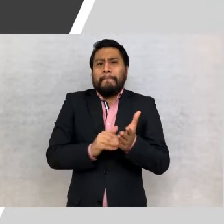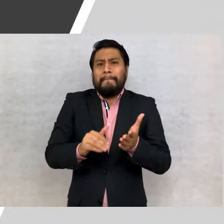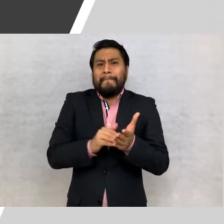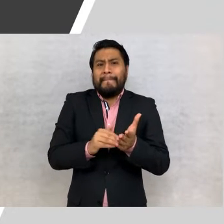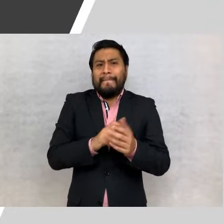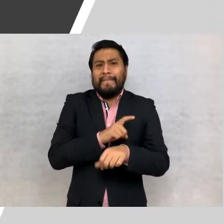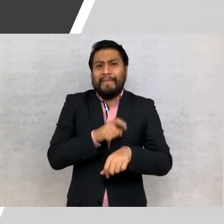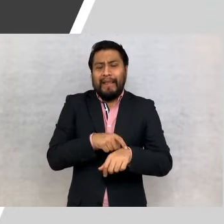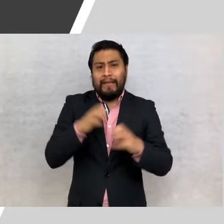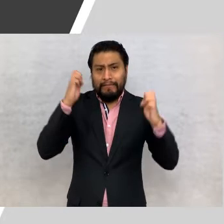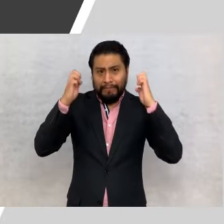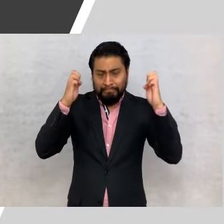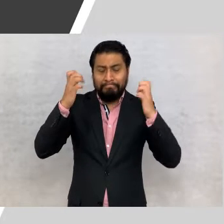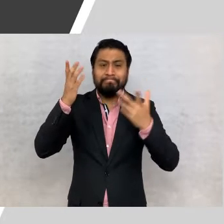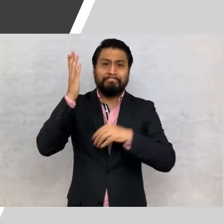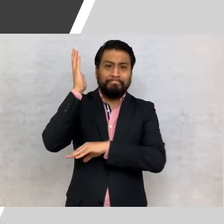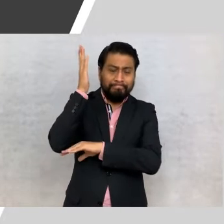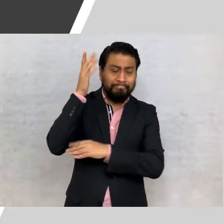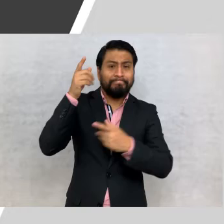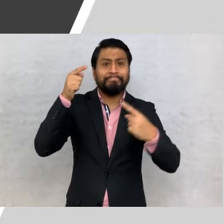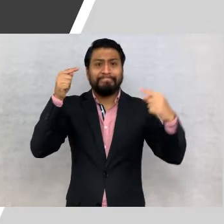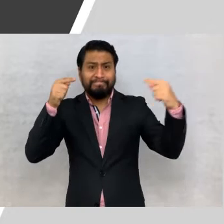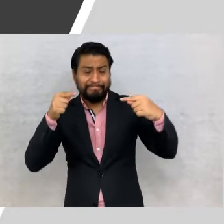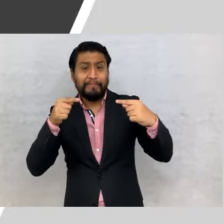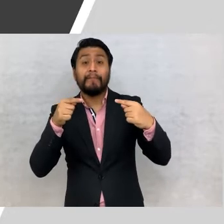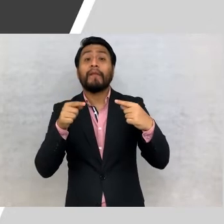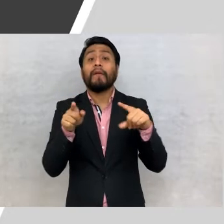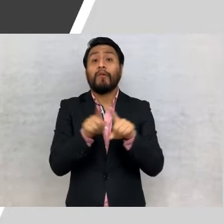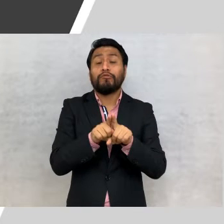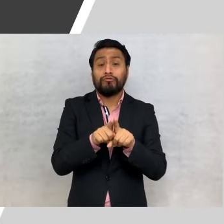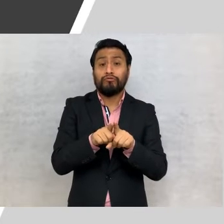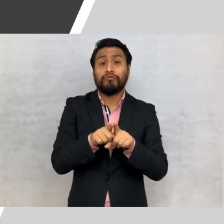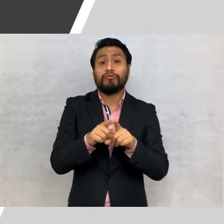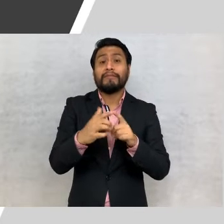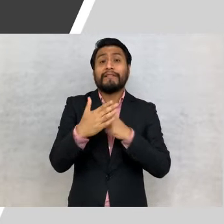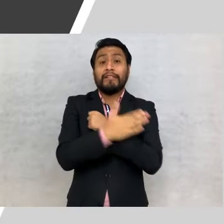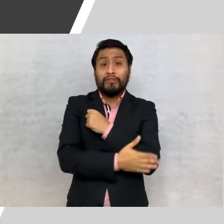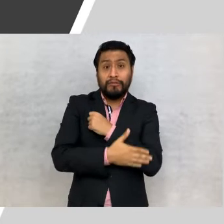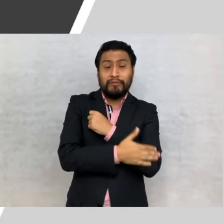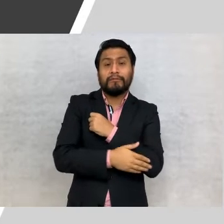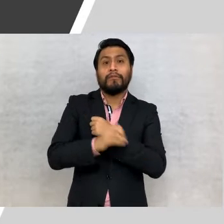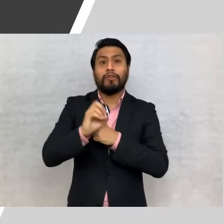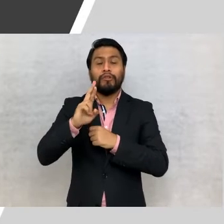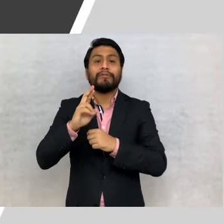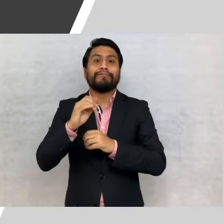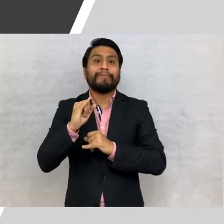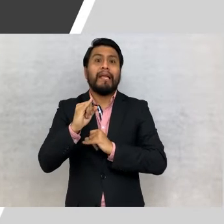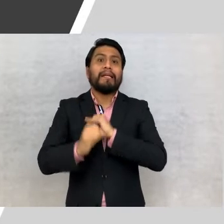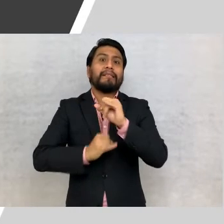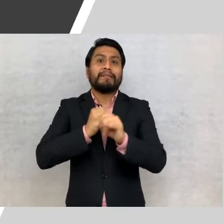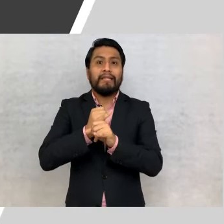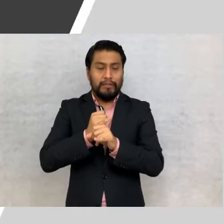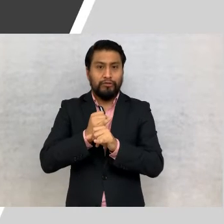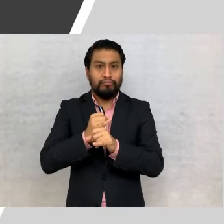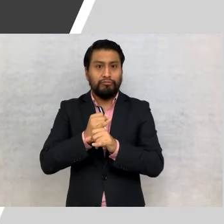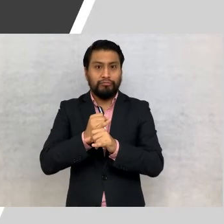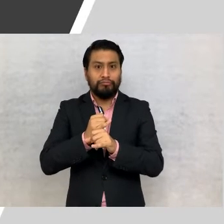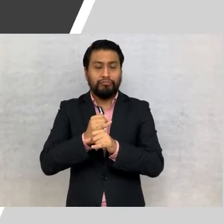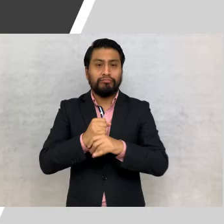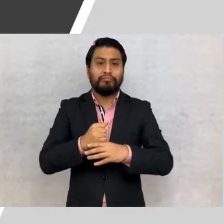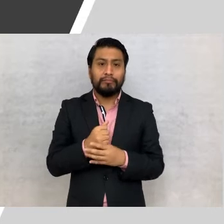congresses, parliamentary debates, and even national and international congresses.